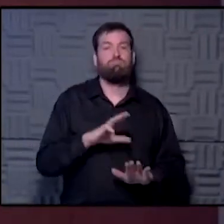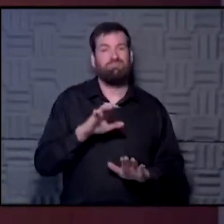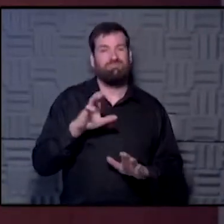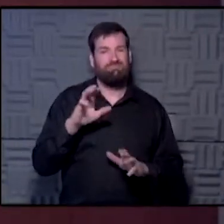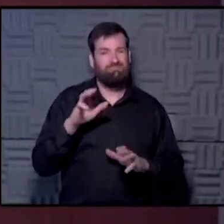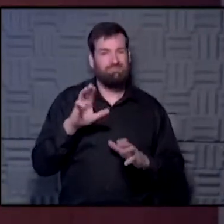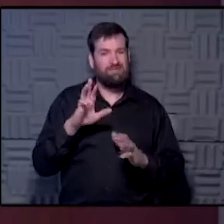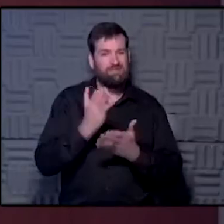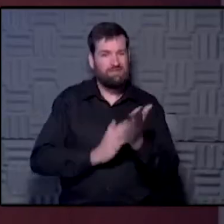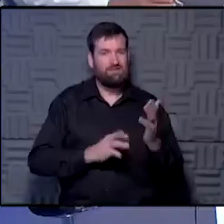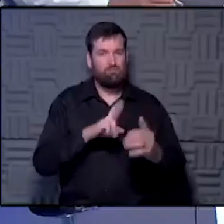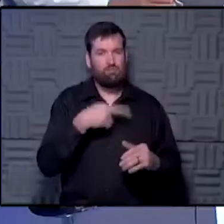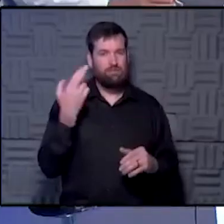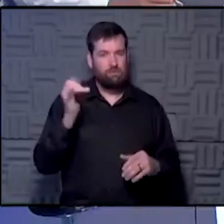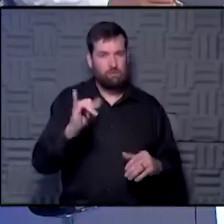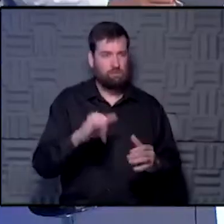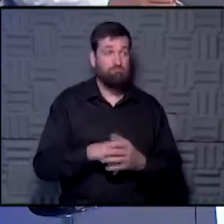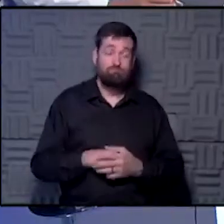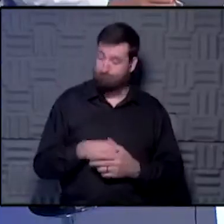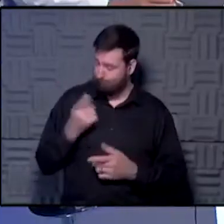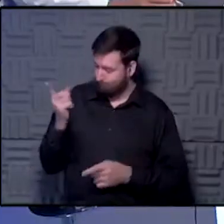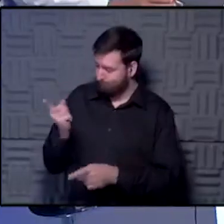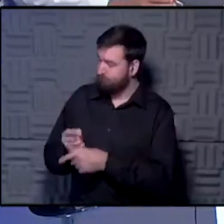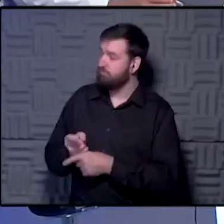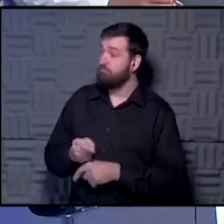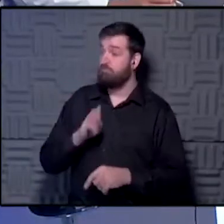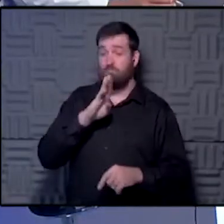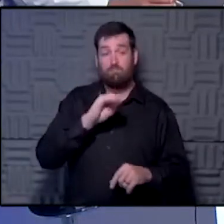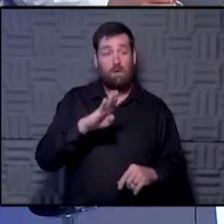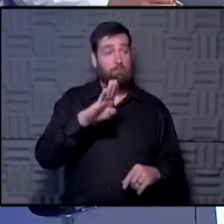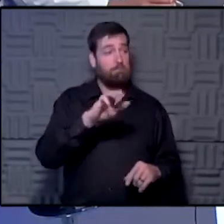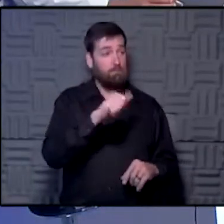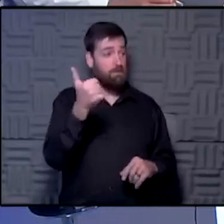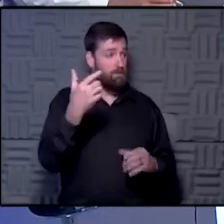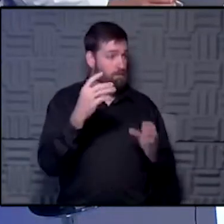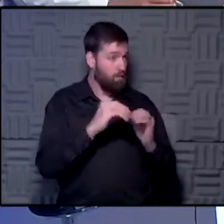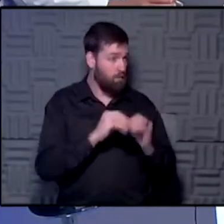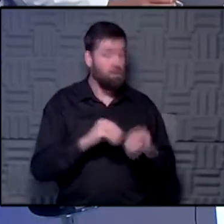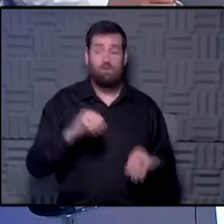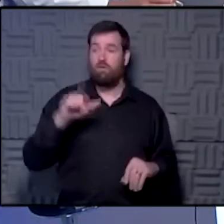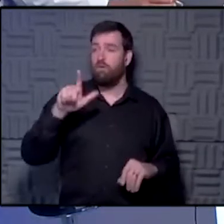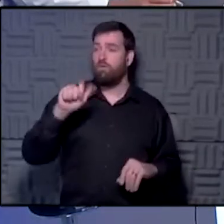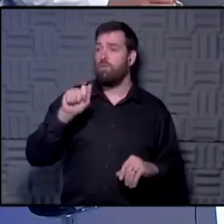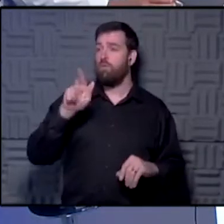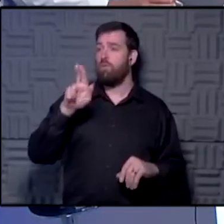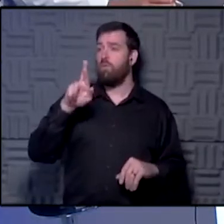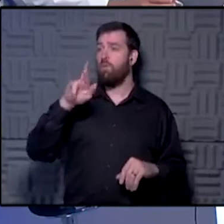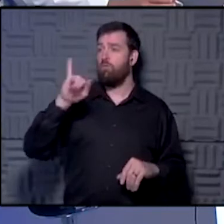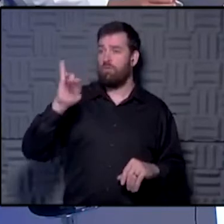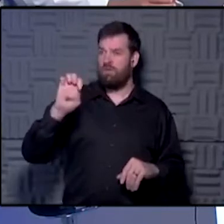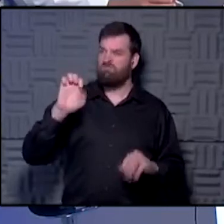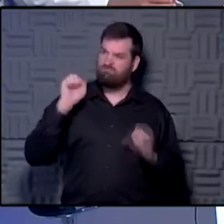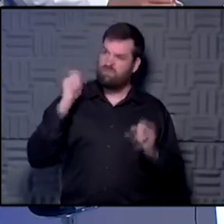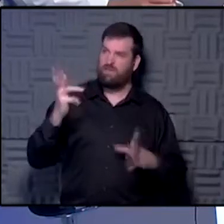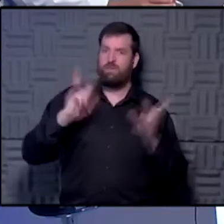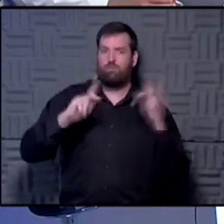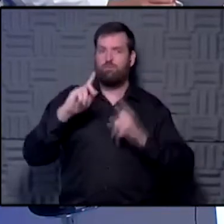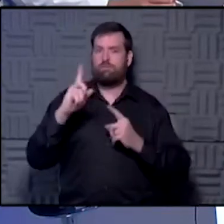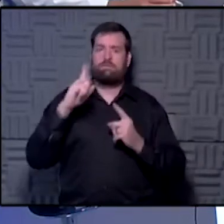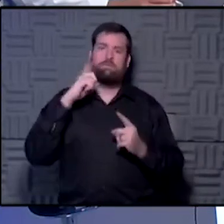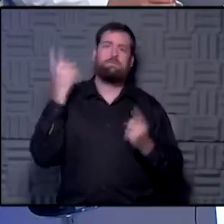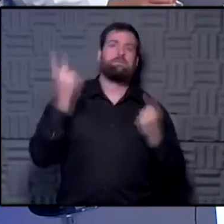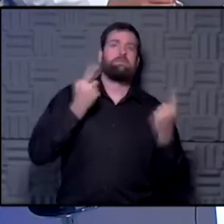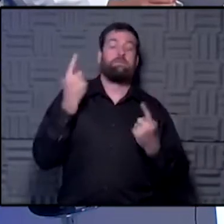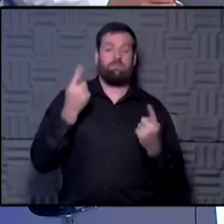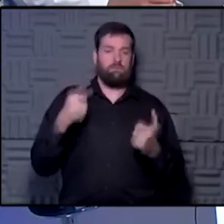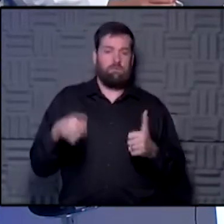little bit of a risk. Yeah, that's right. All right, Bob, any more questions? Yeah, here's one from Lori that I think a lot of people are probably asking right now. It